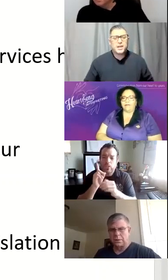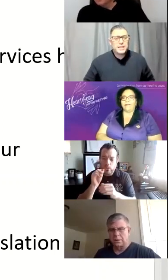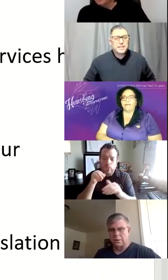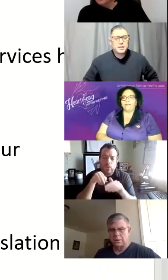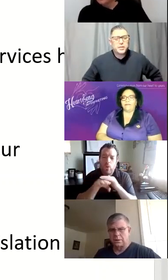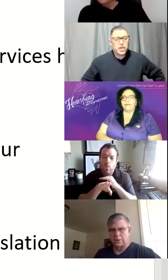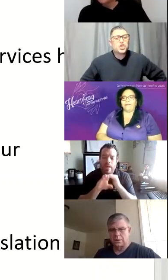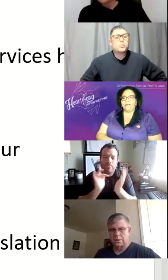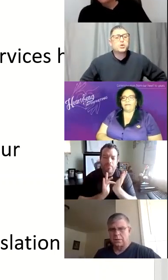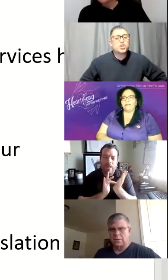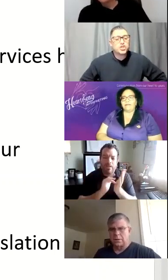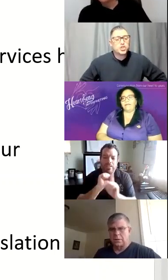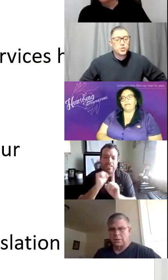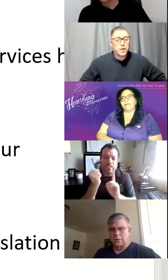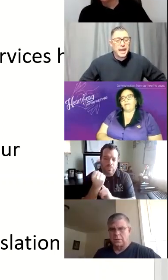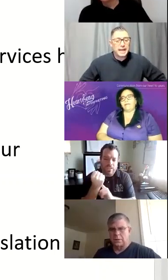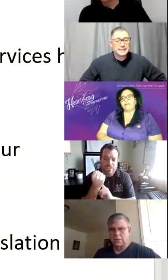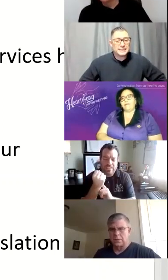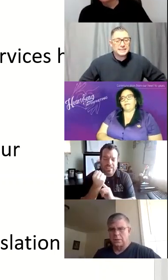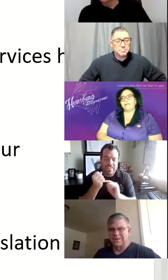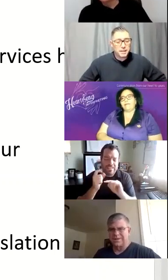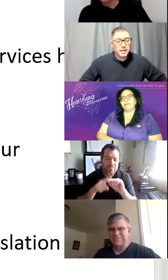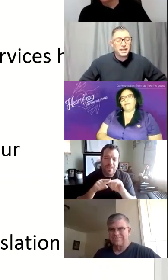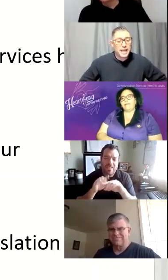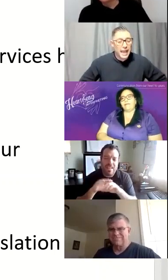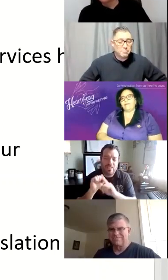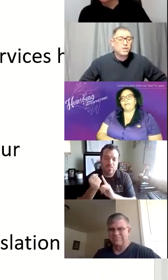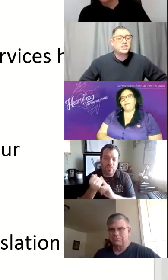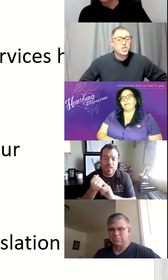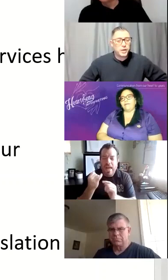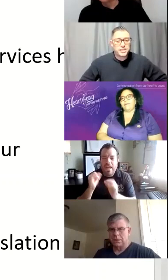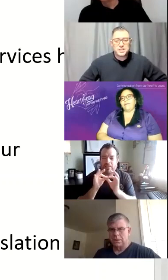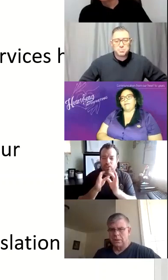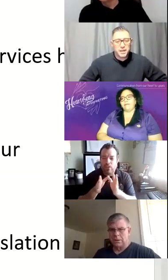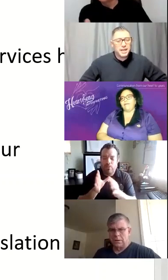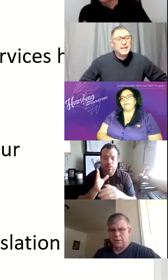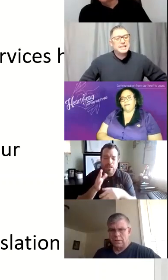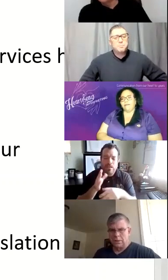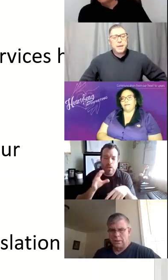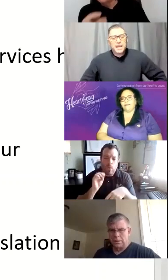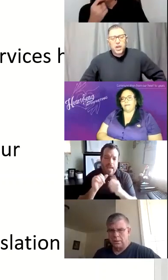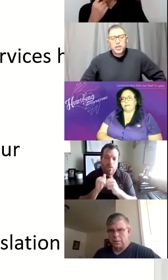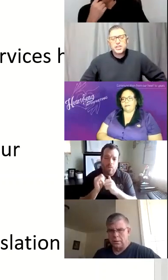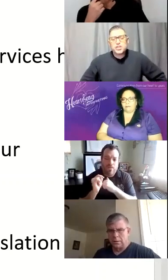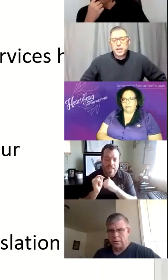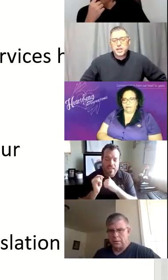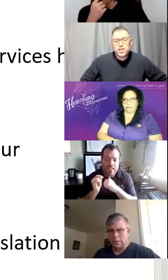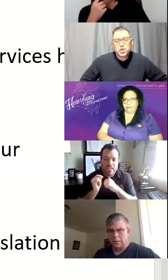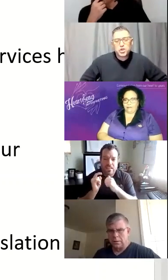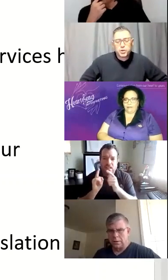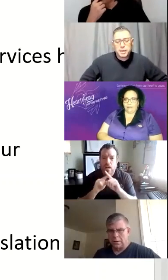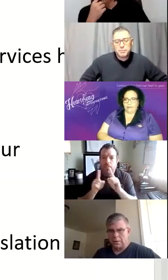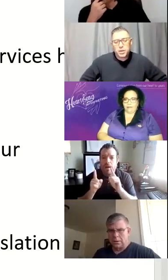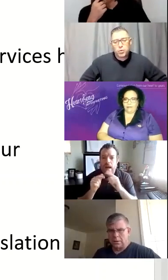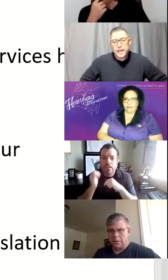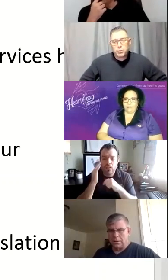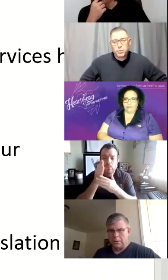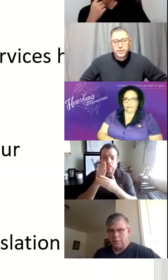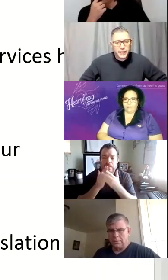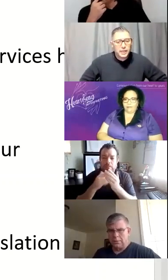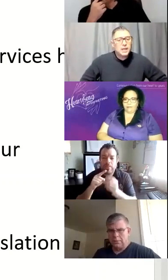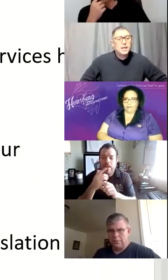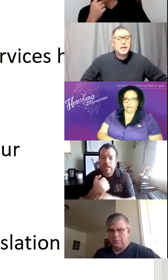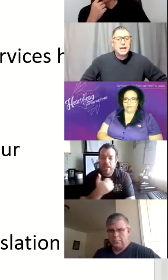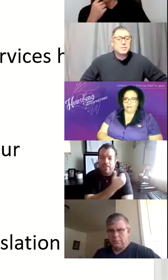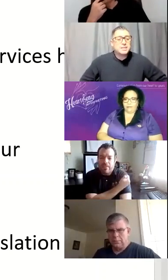I know that some of the interpreters do access the medical situations, but depending on the situation, the interpreter may be okay with